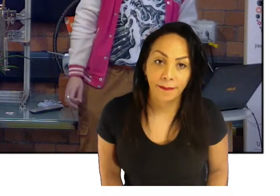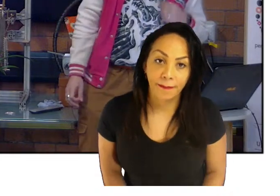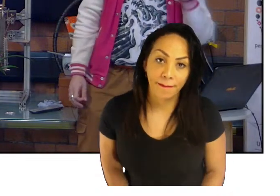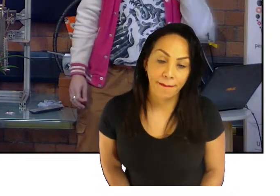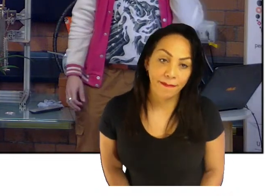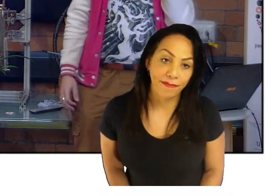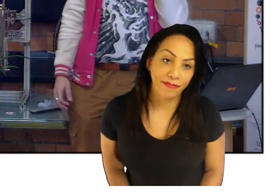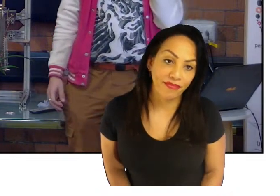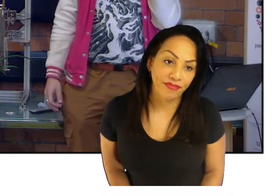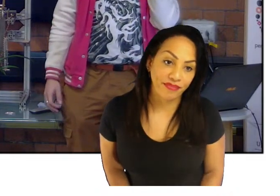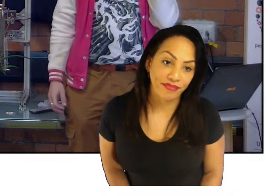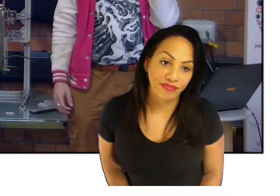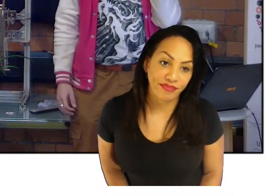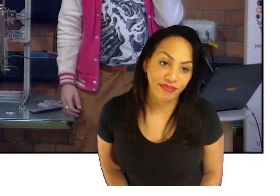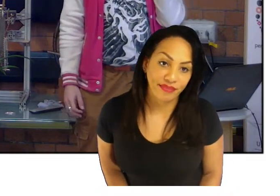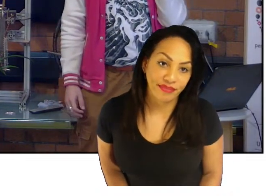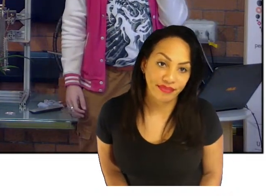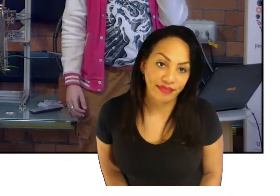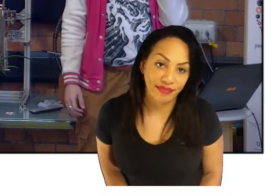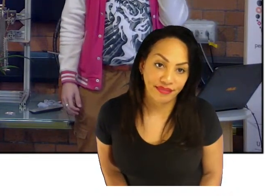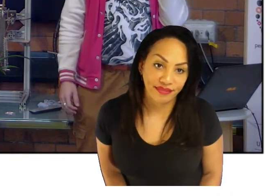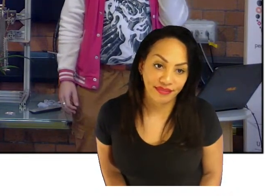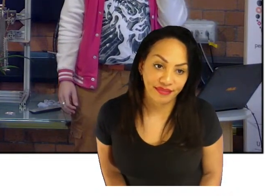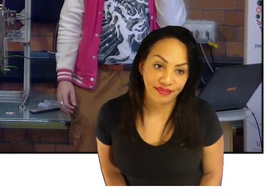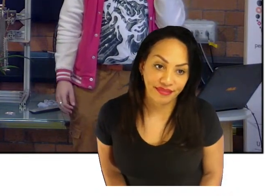Thank you. Thank you.